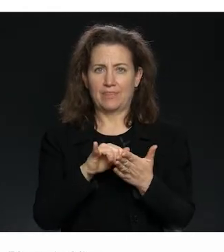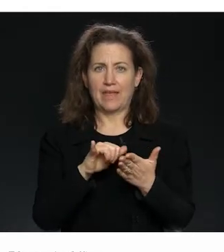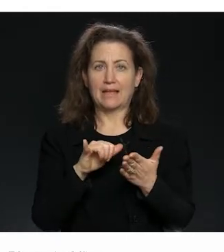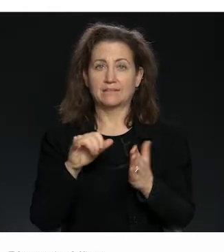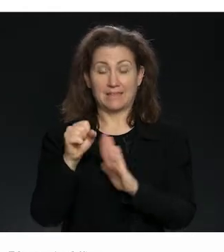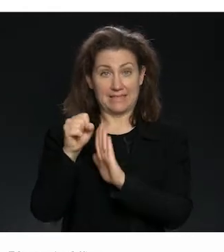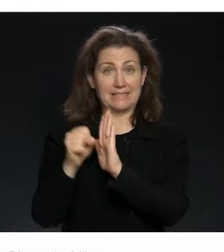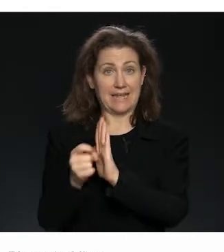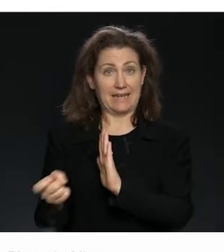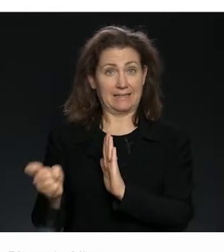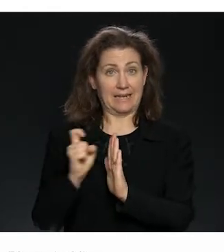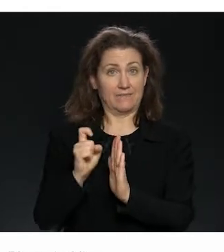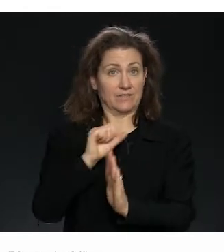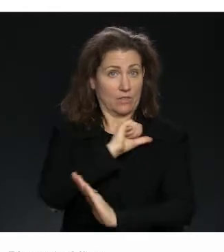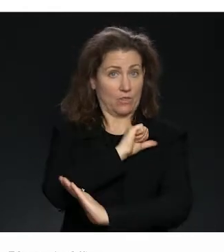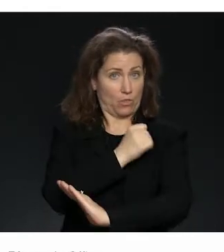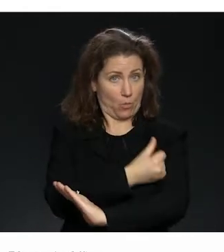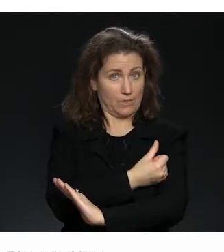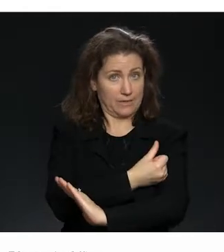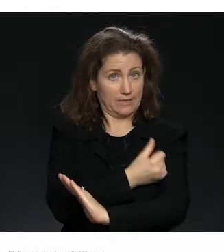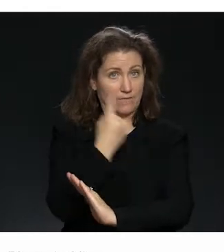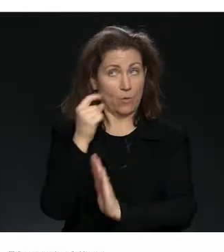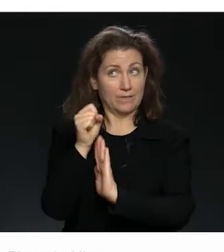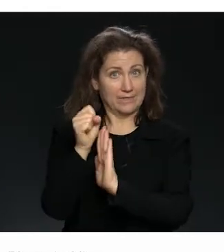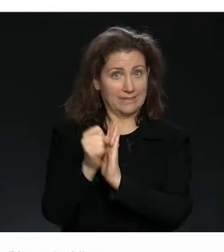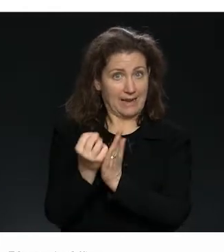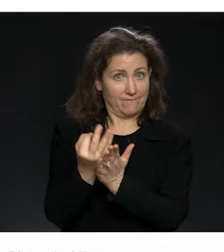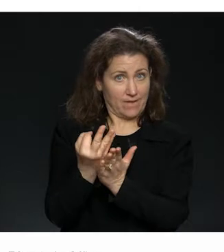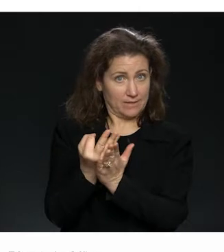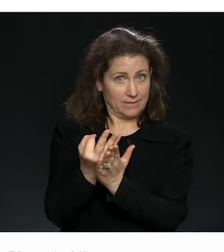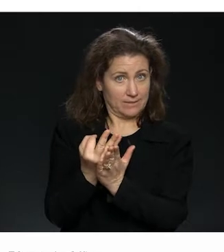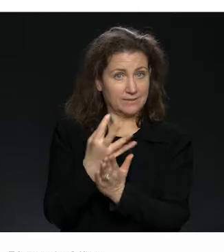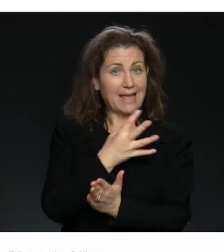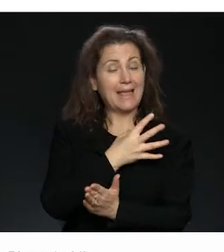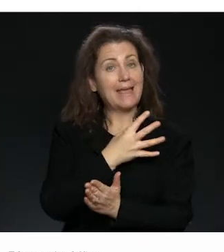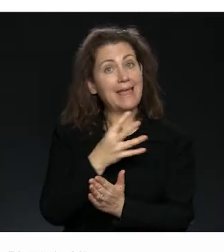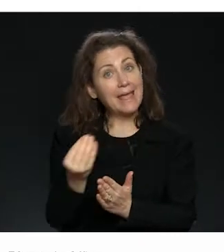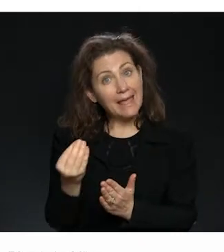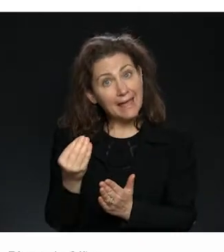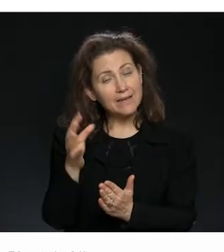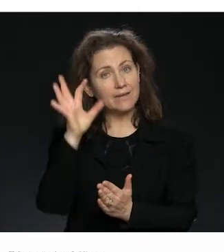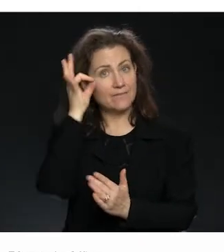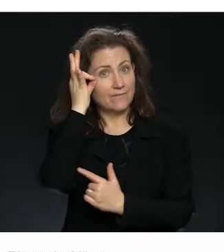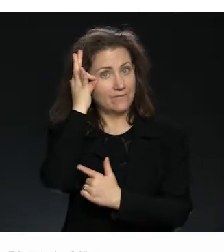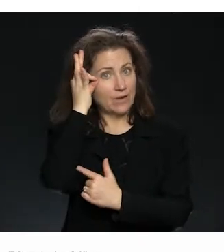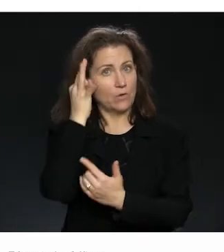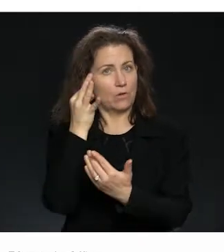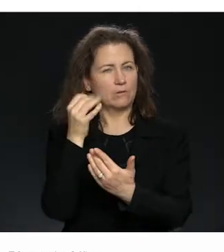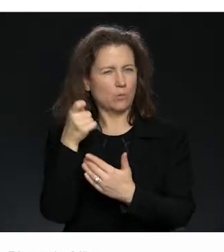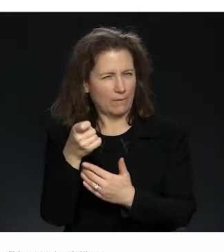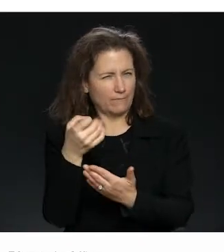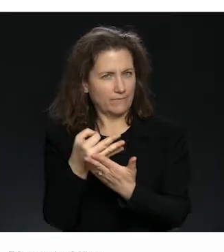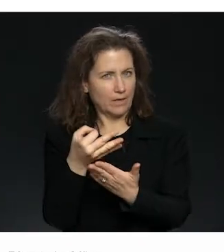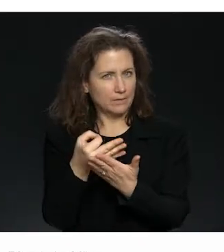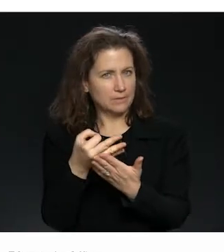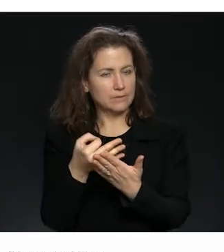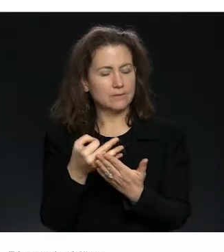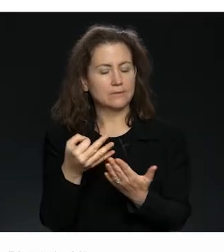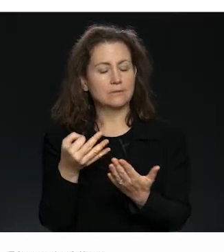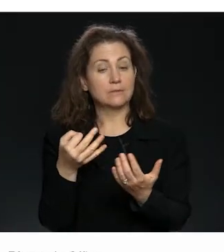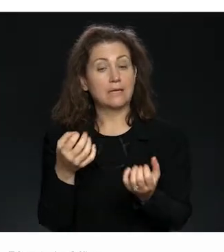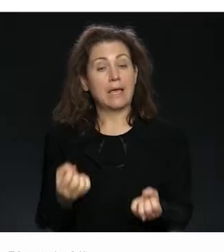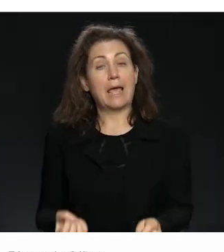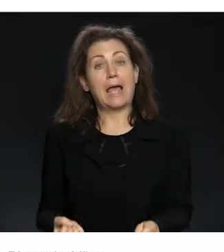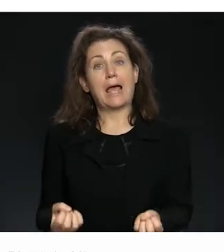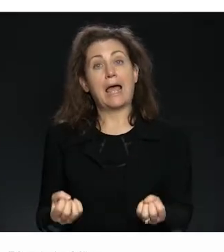the state funds and for the federal funds, grant funds, of how much dollars we